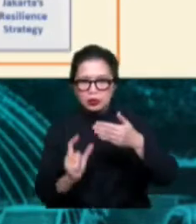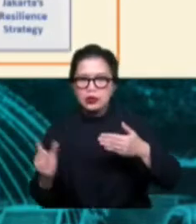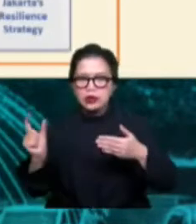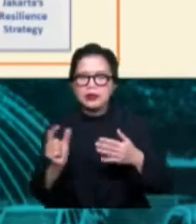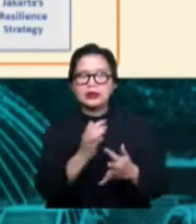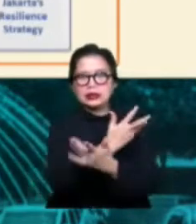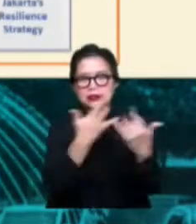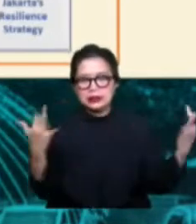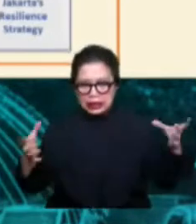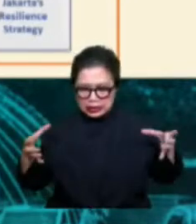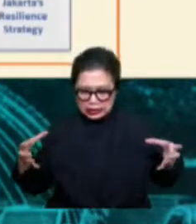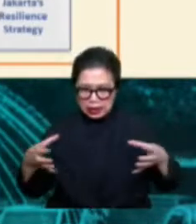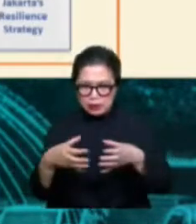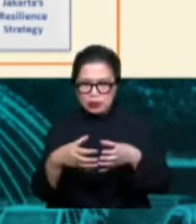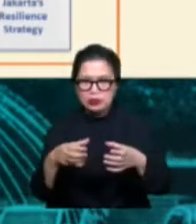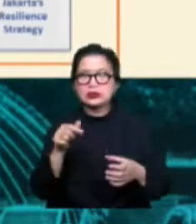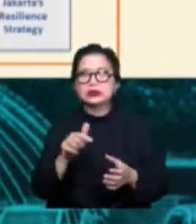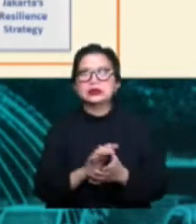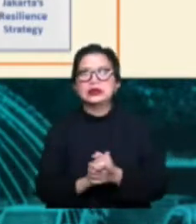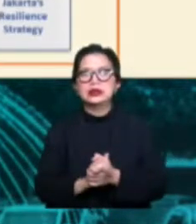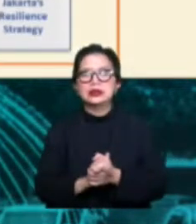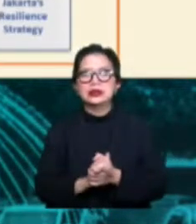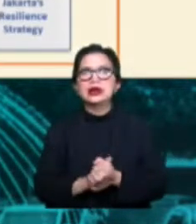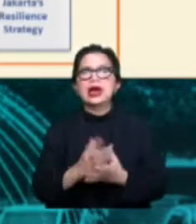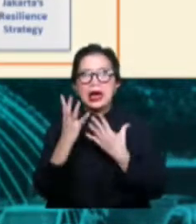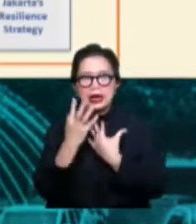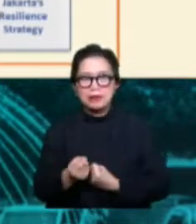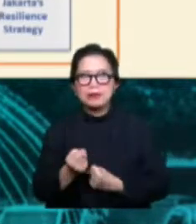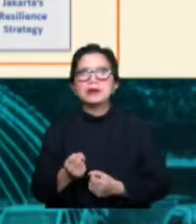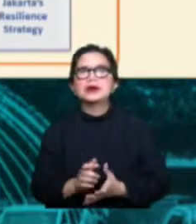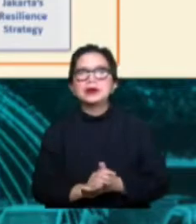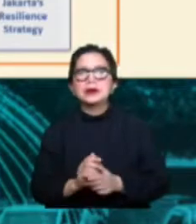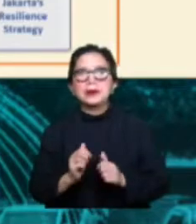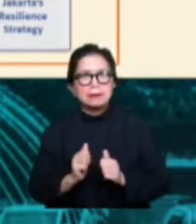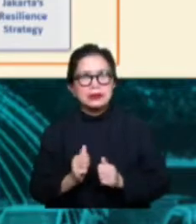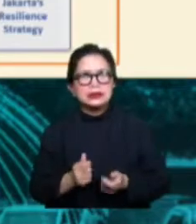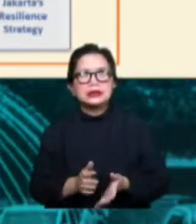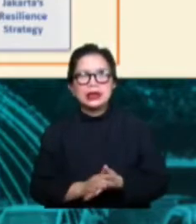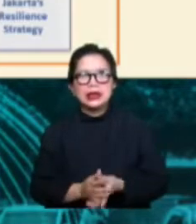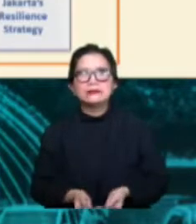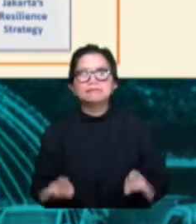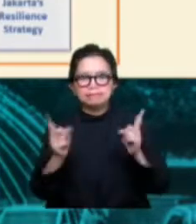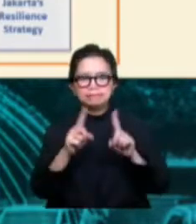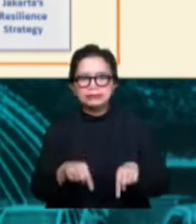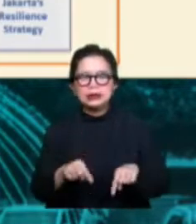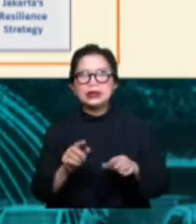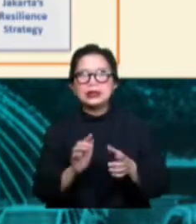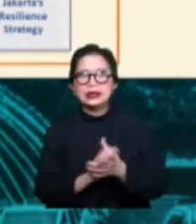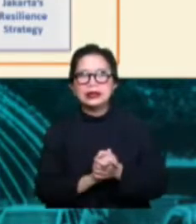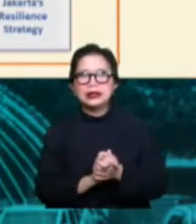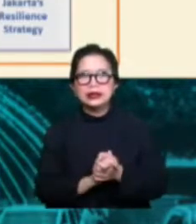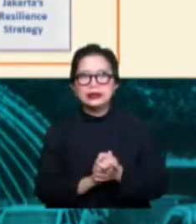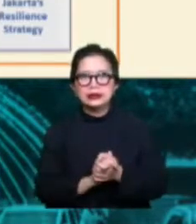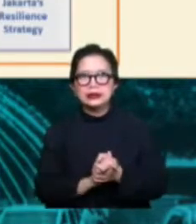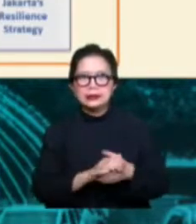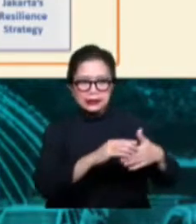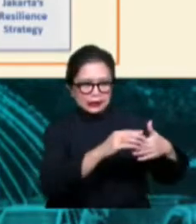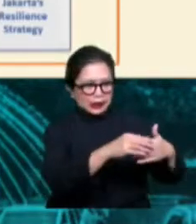paper that is expected to be one of reference for policymakers in Jakarta and other cities.